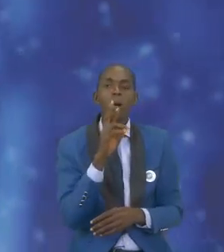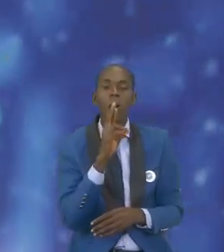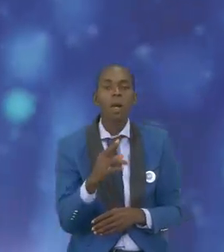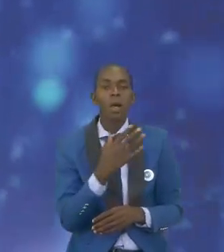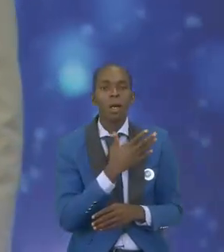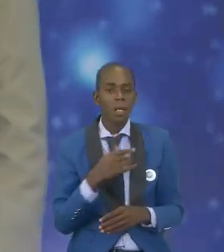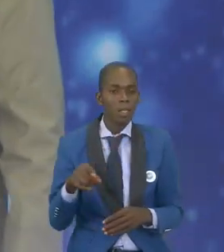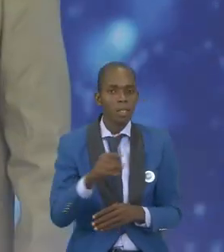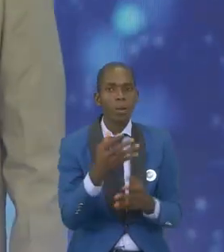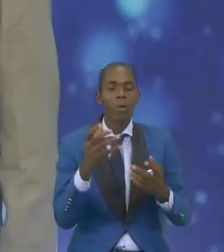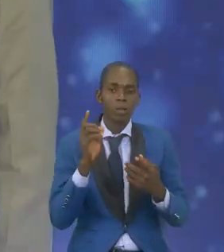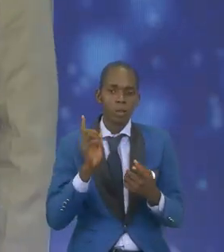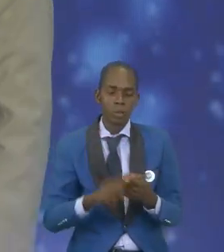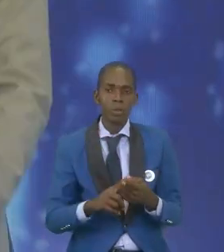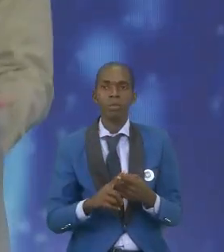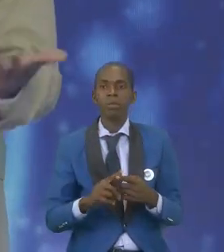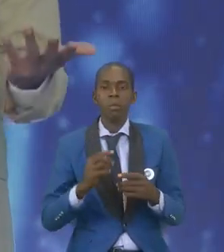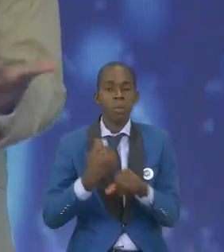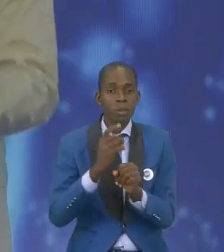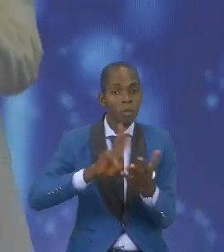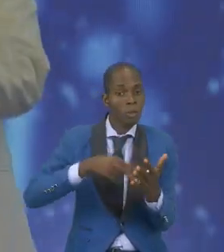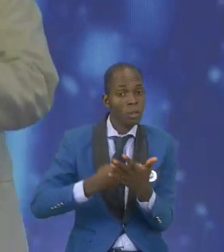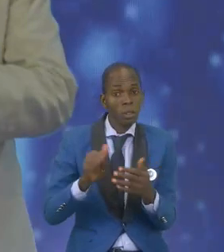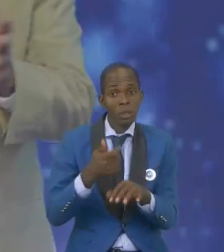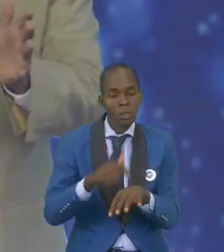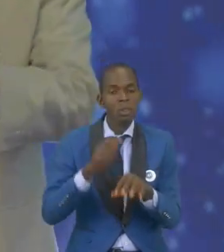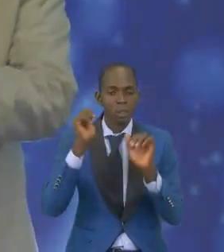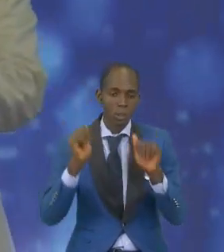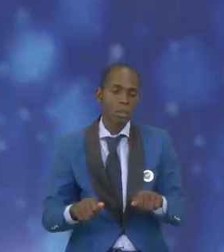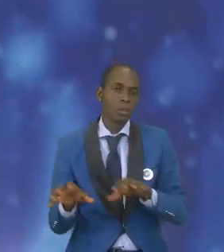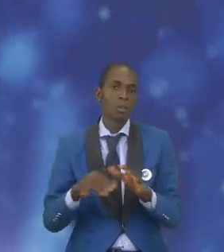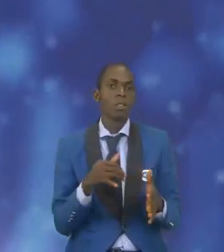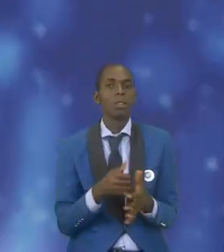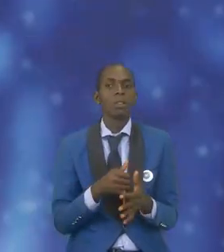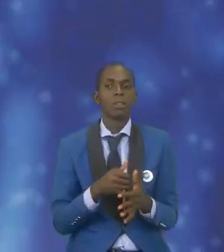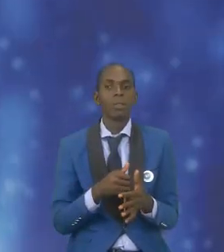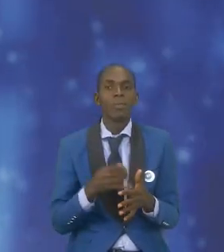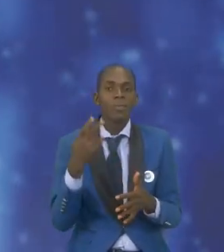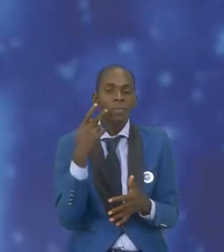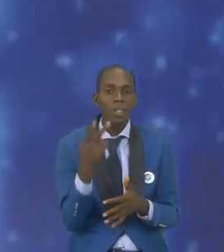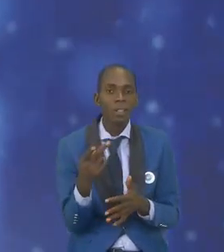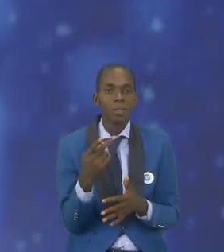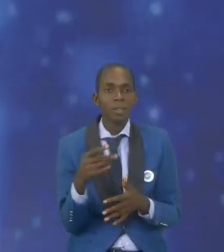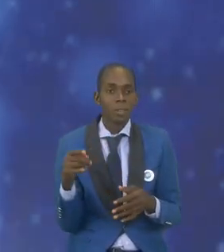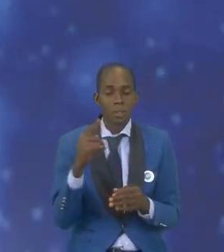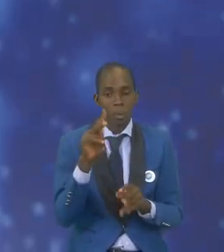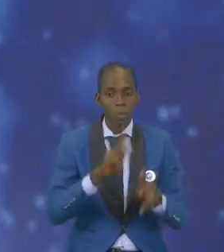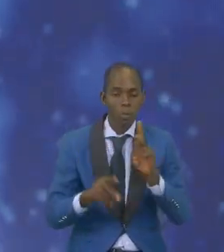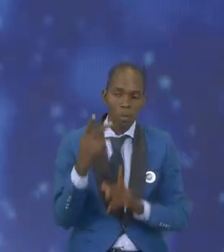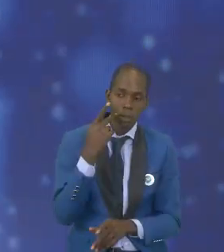to nail you anytime, they can. They saw him praying,